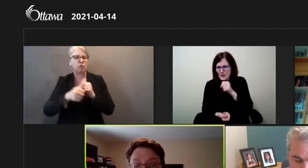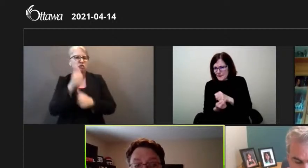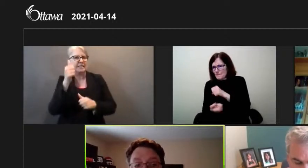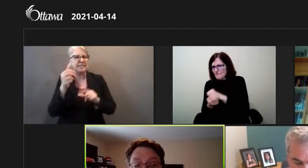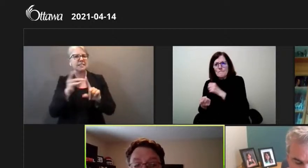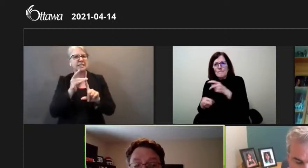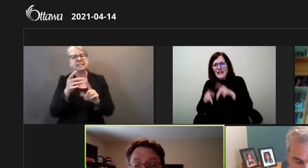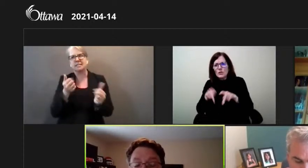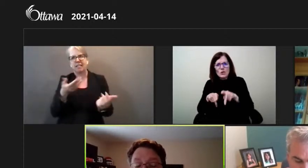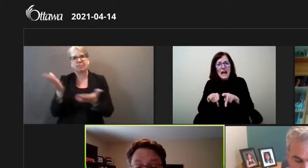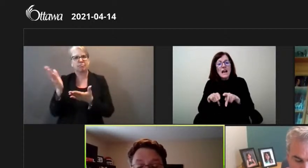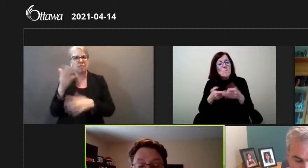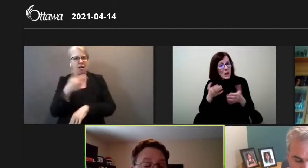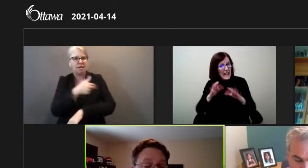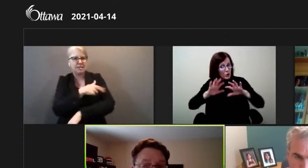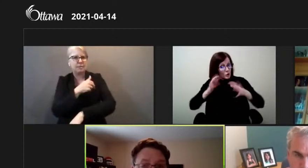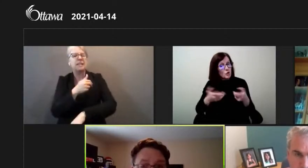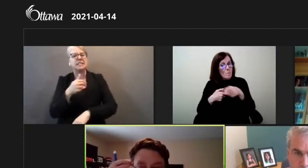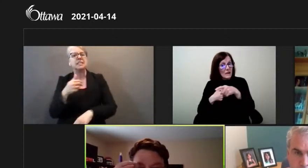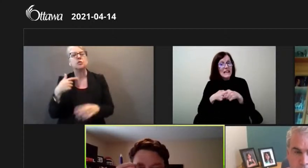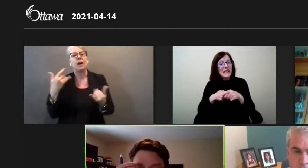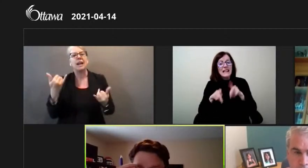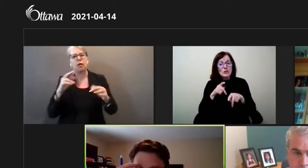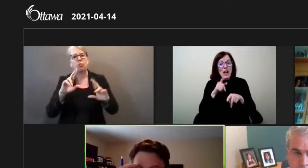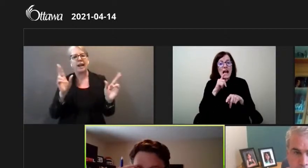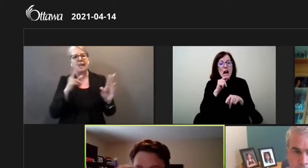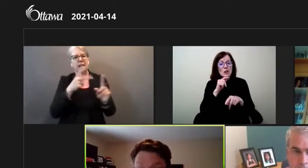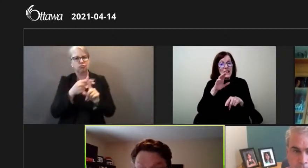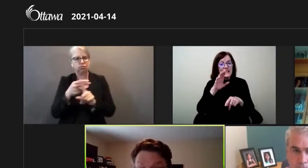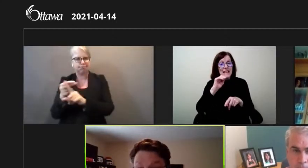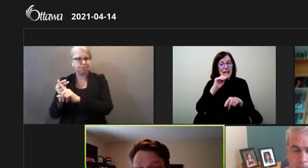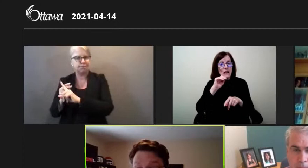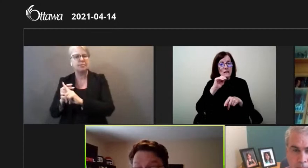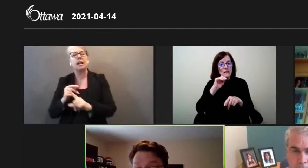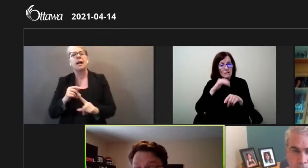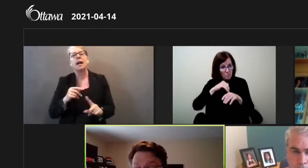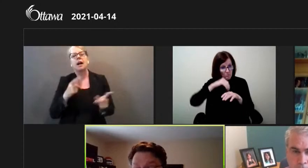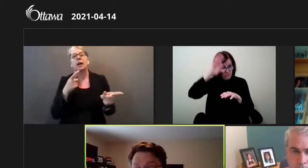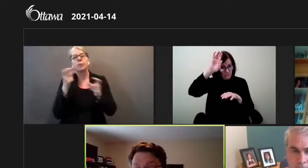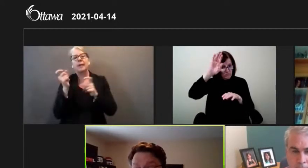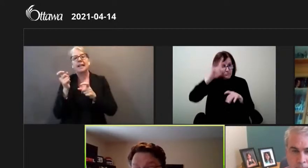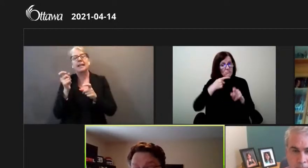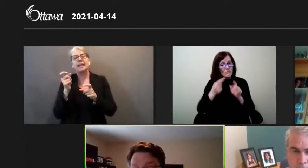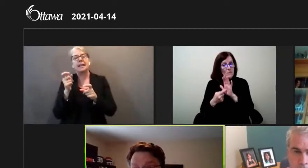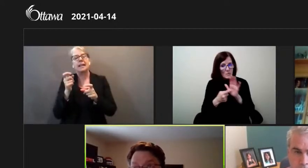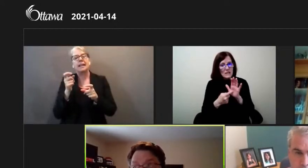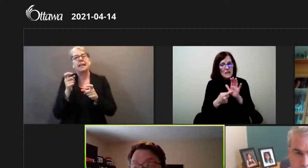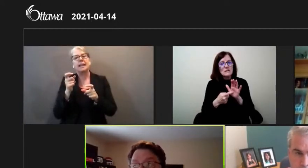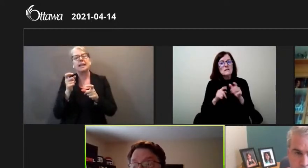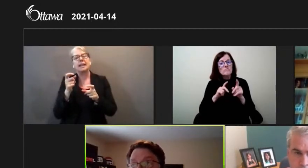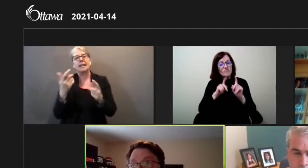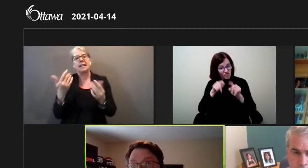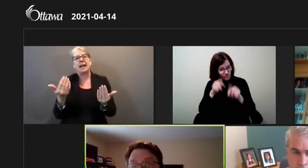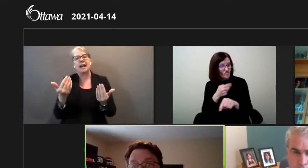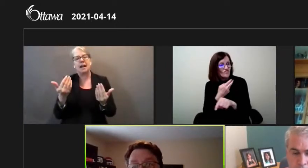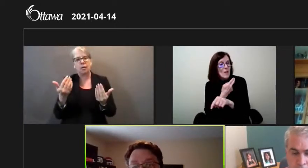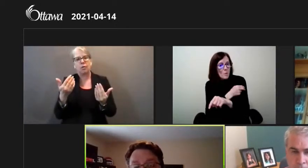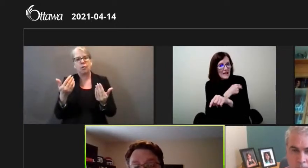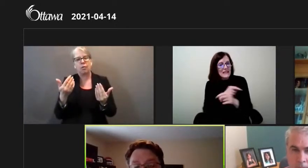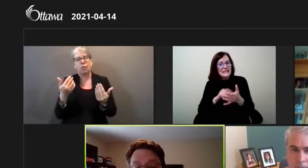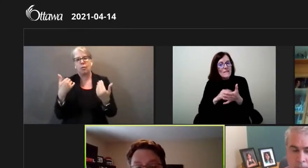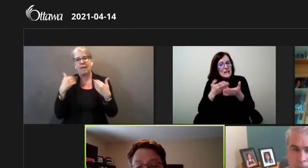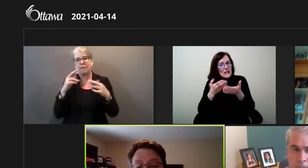hospitals, and we are making our way through that group. Just quickly, you know, we have now coverage in